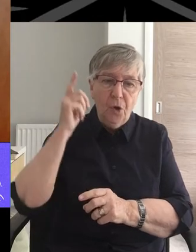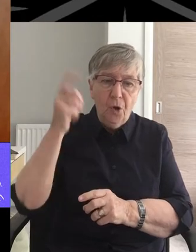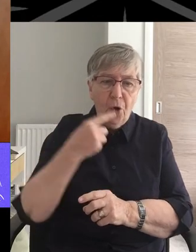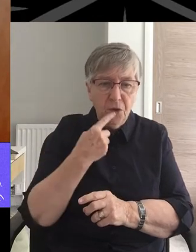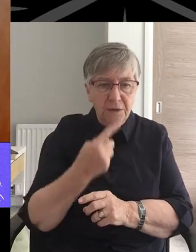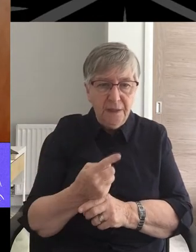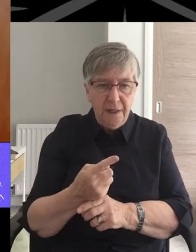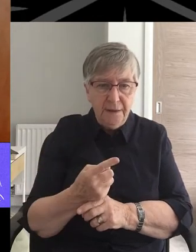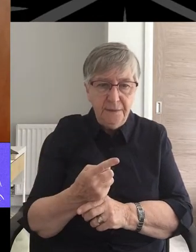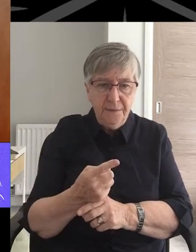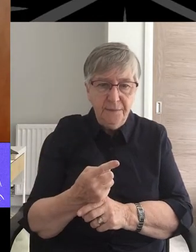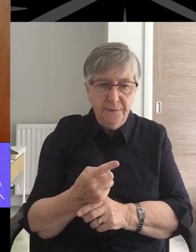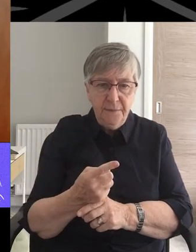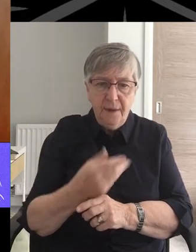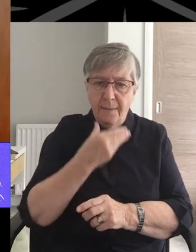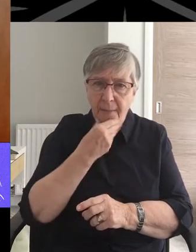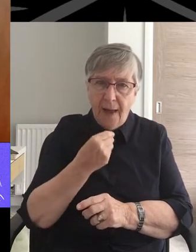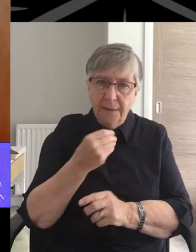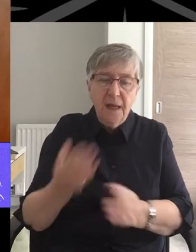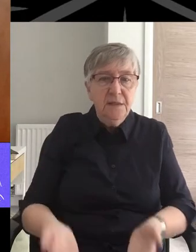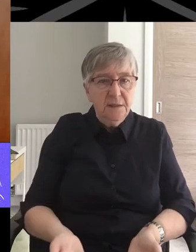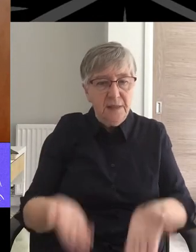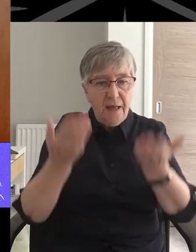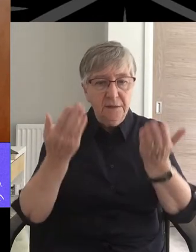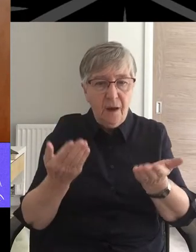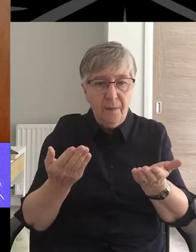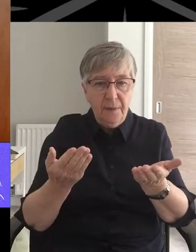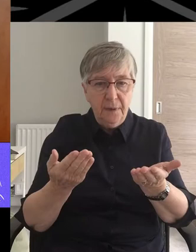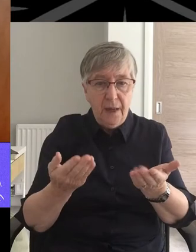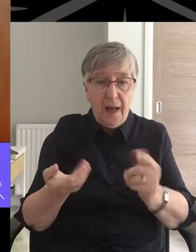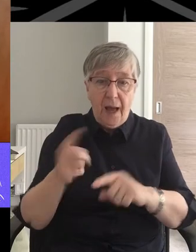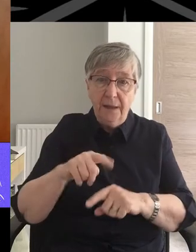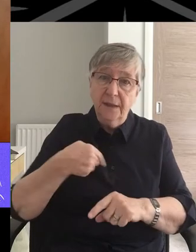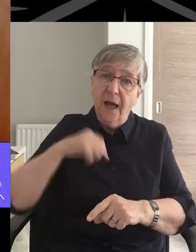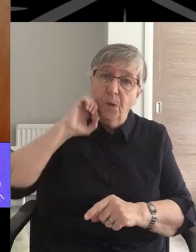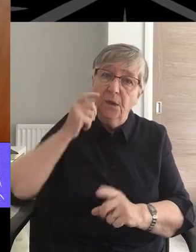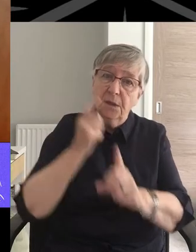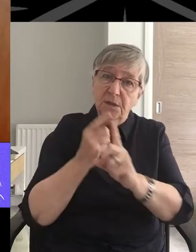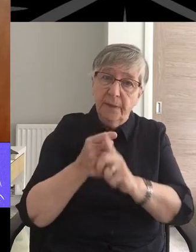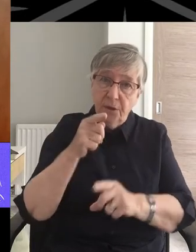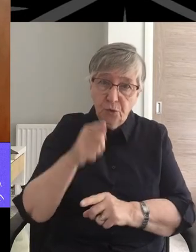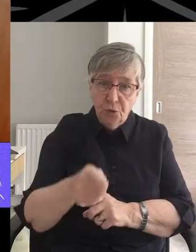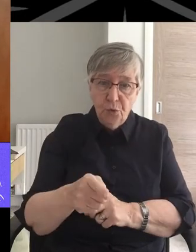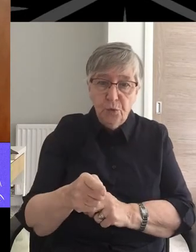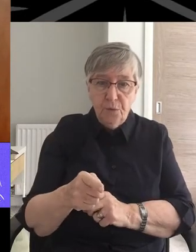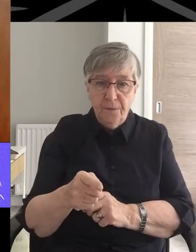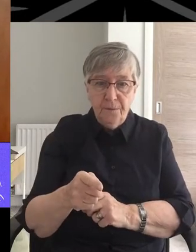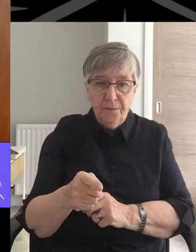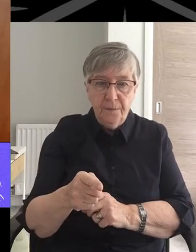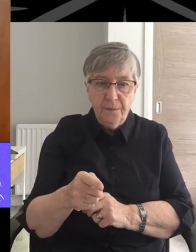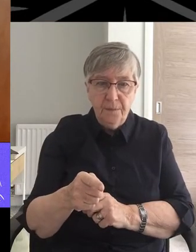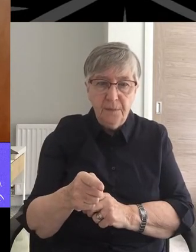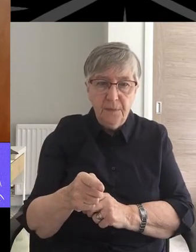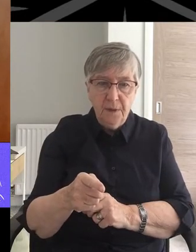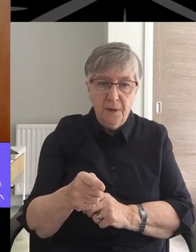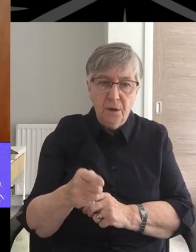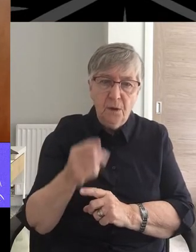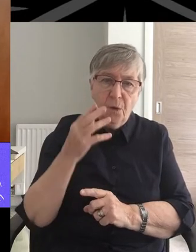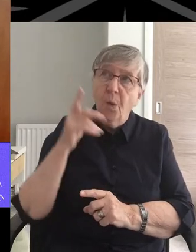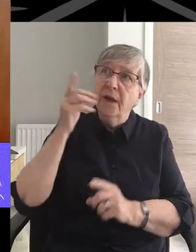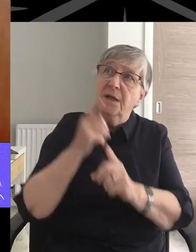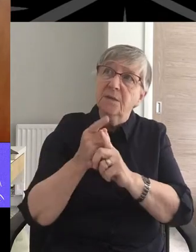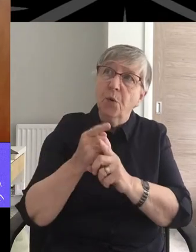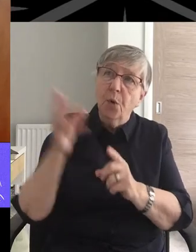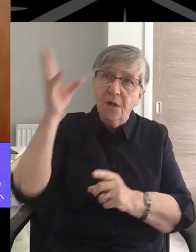He said to me, "Son of man, stand up on your feet, and I will speak to you." As he spoke, the Spirit